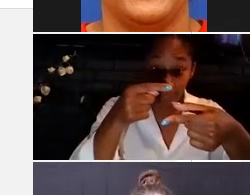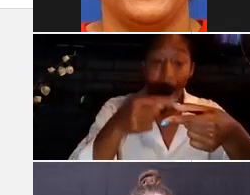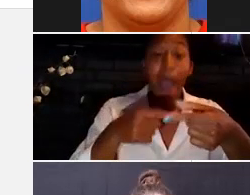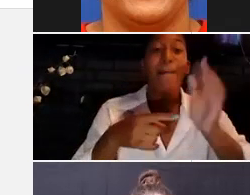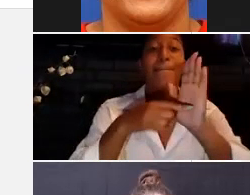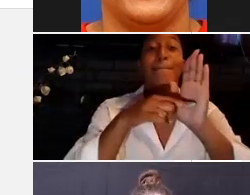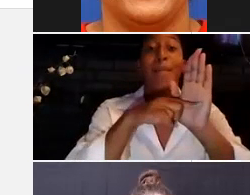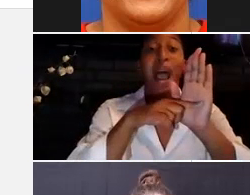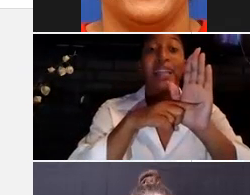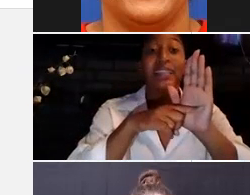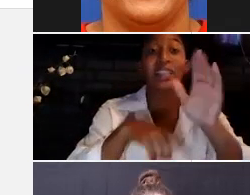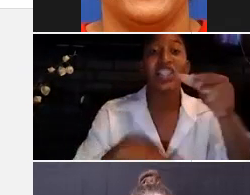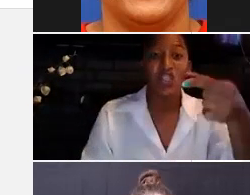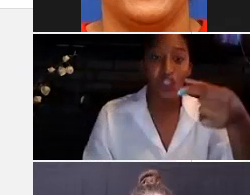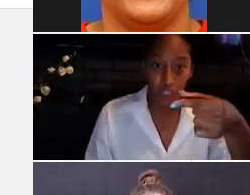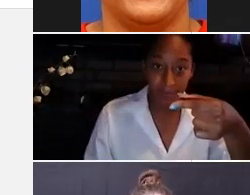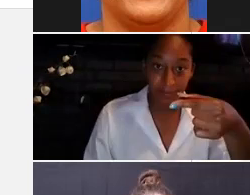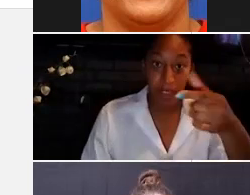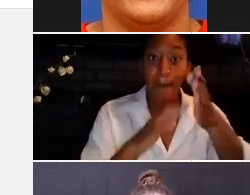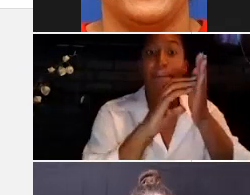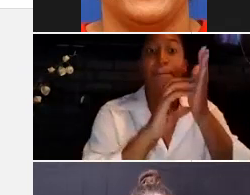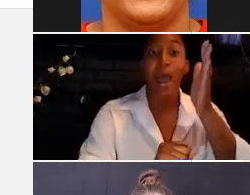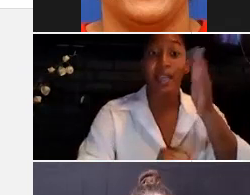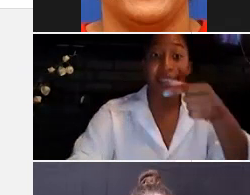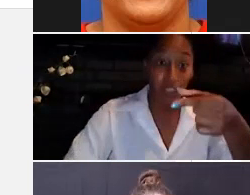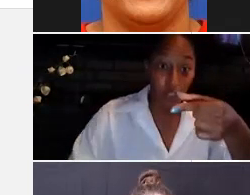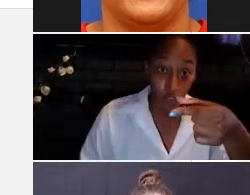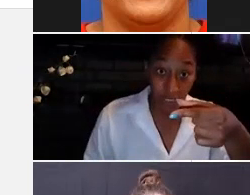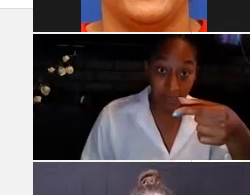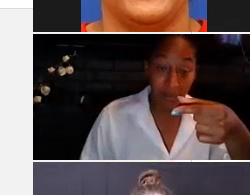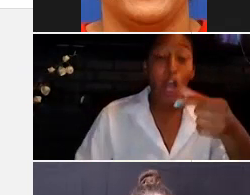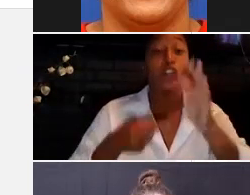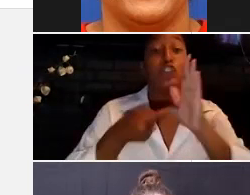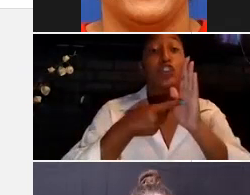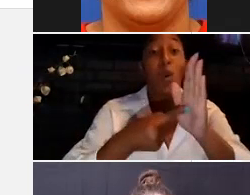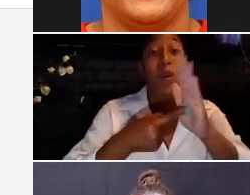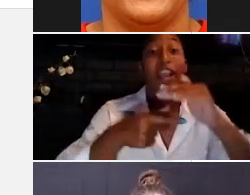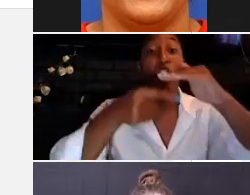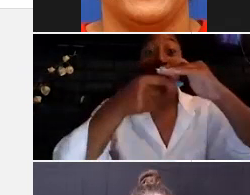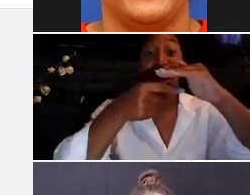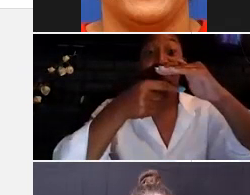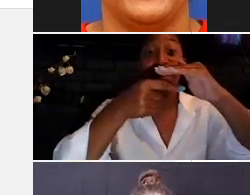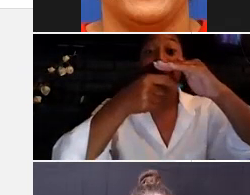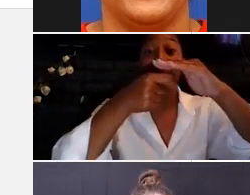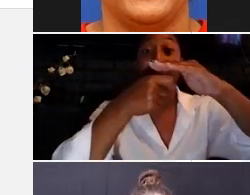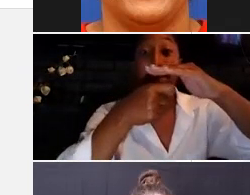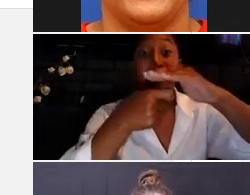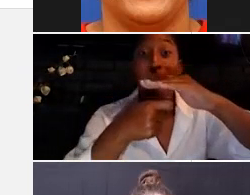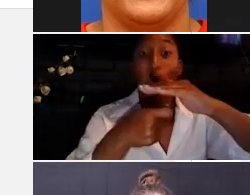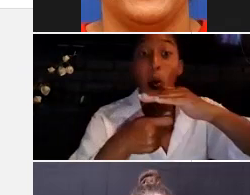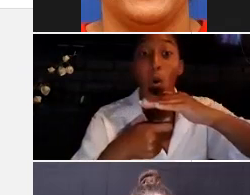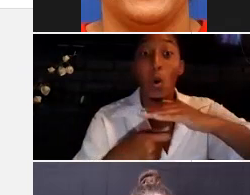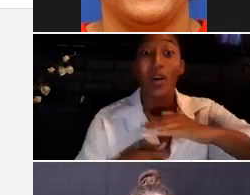to represent the fact that gravity pulls down. Since acceleration is a